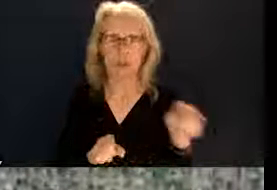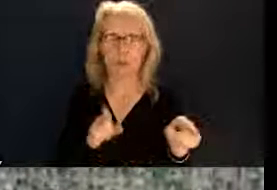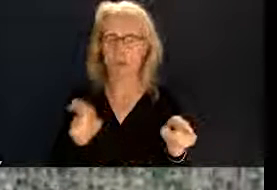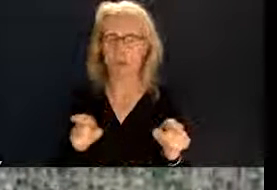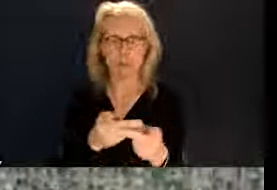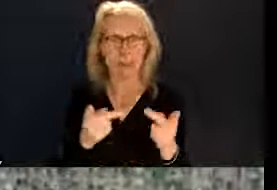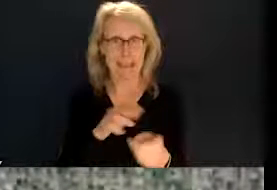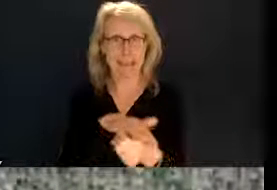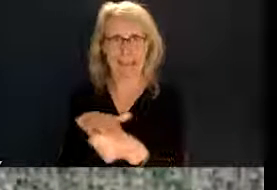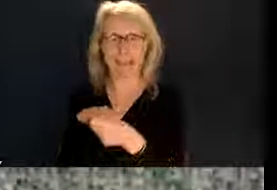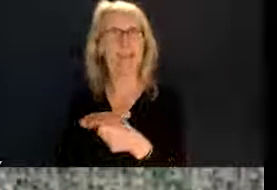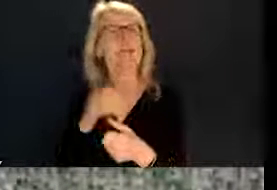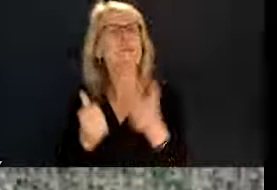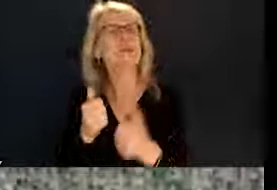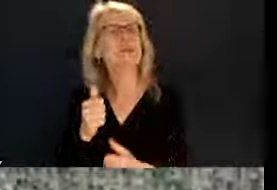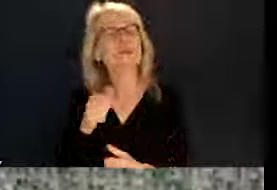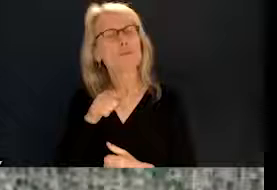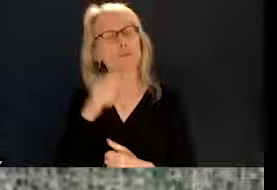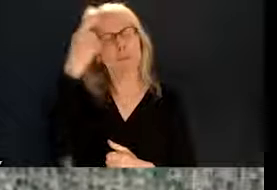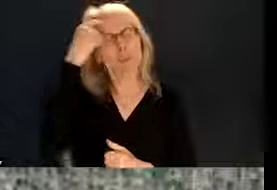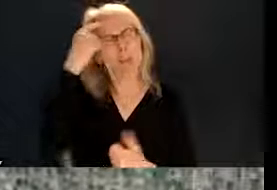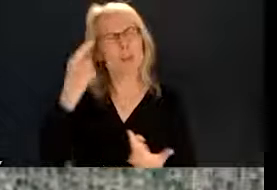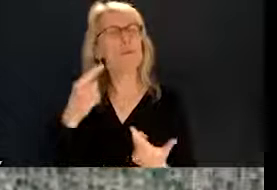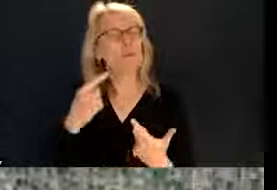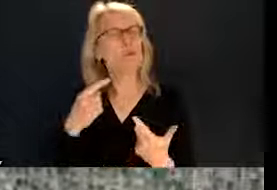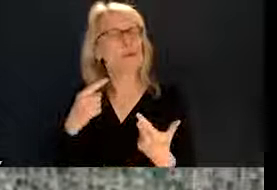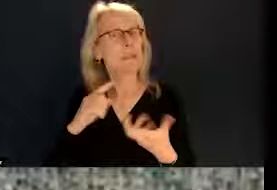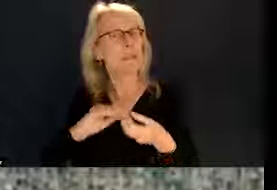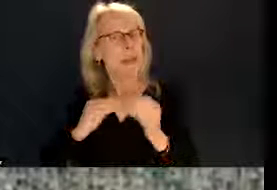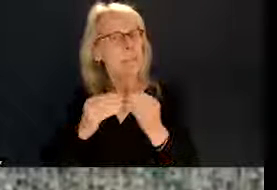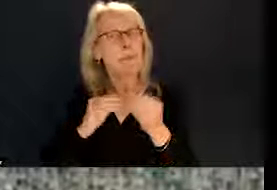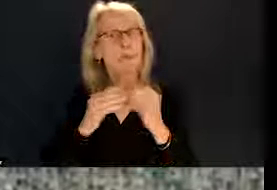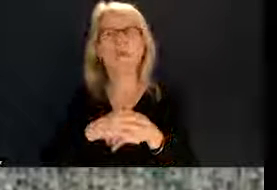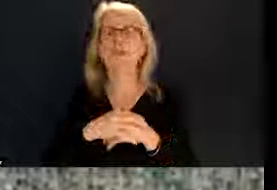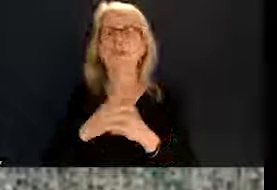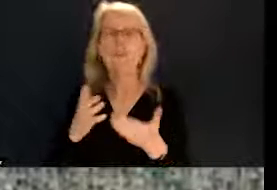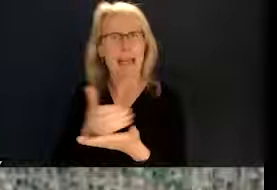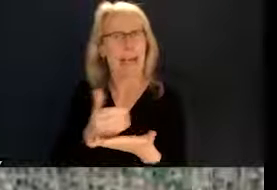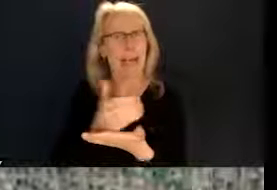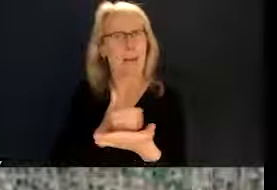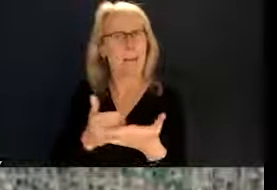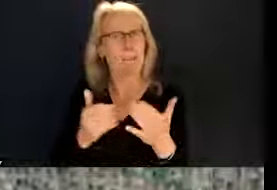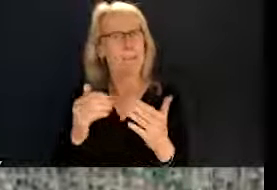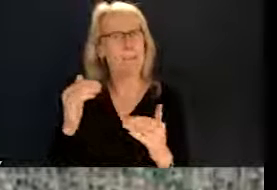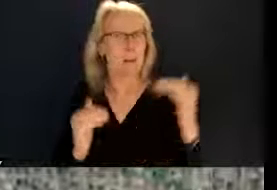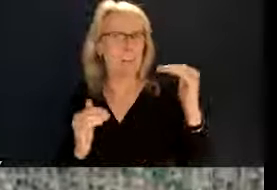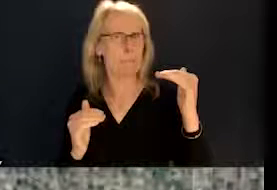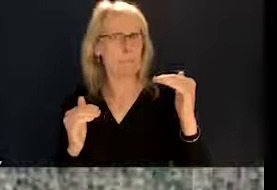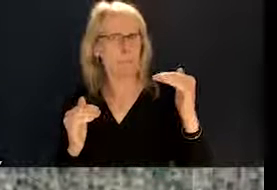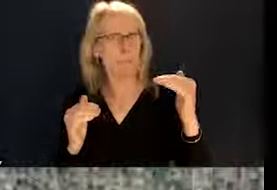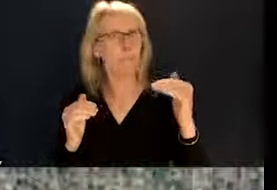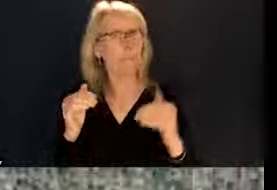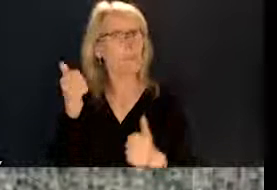neighborhoods, which would you expect to have a higher median household income? You would point to?